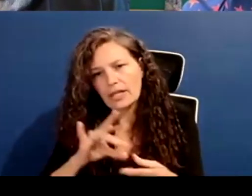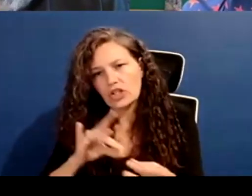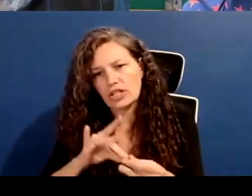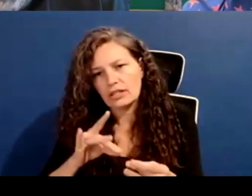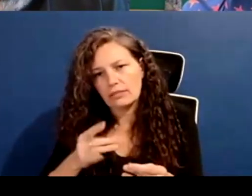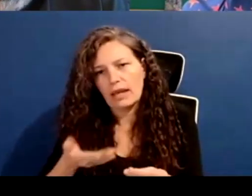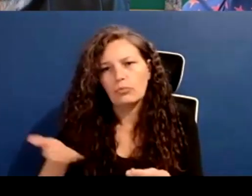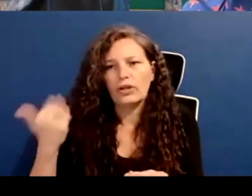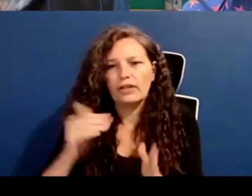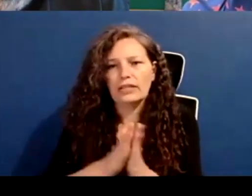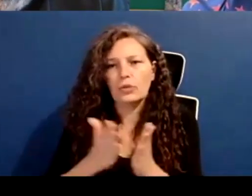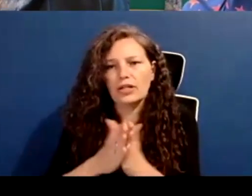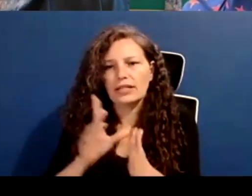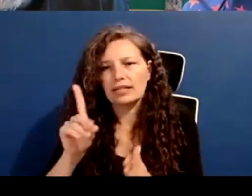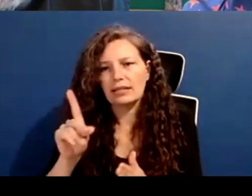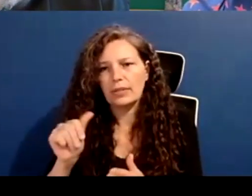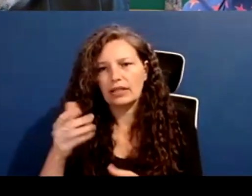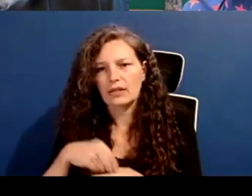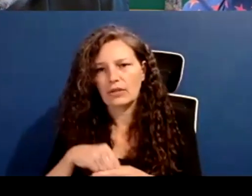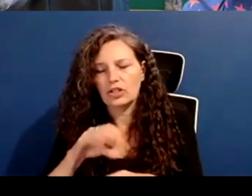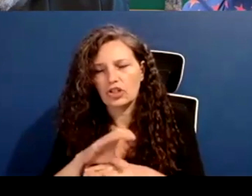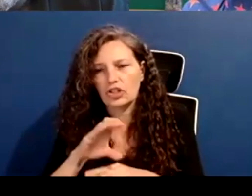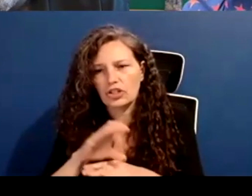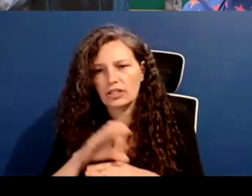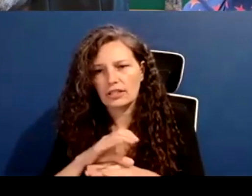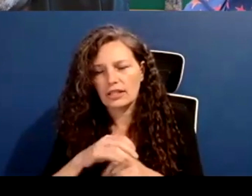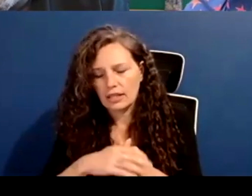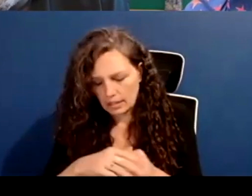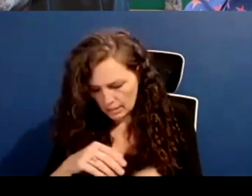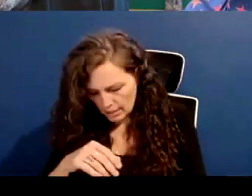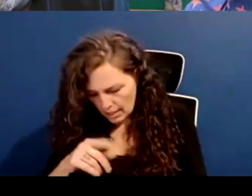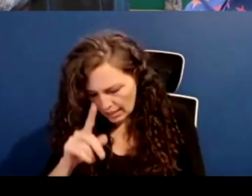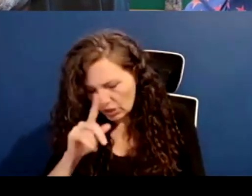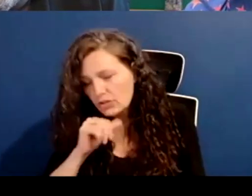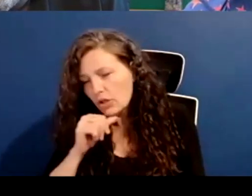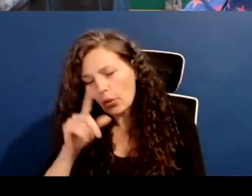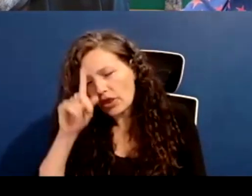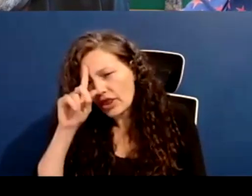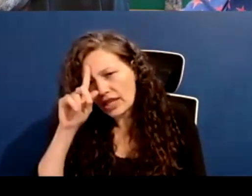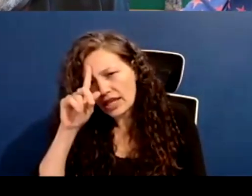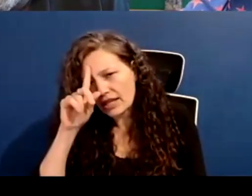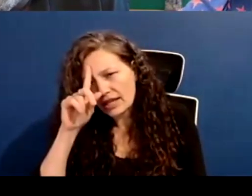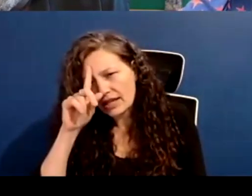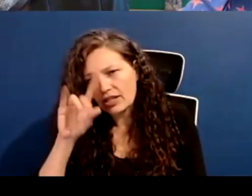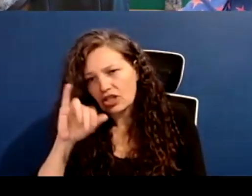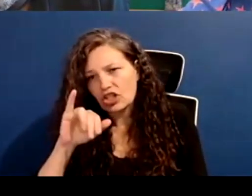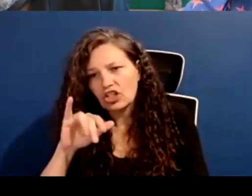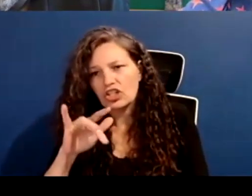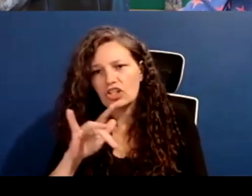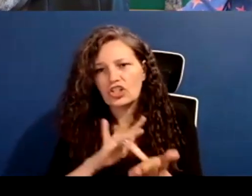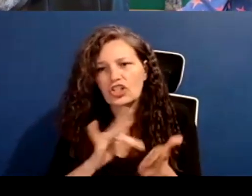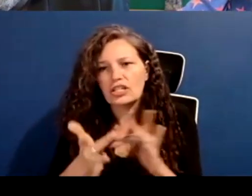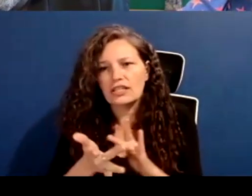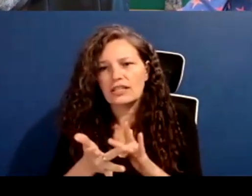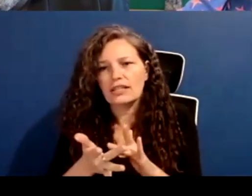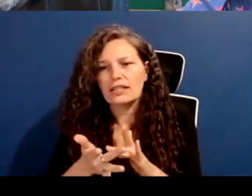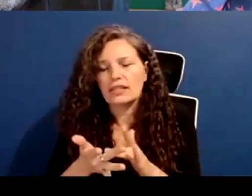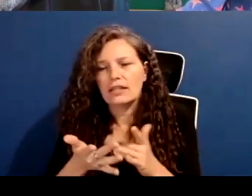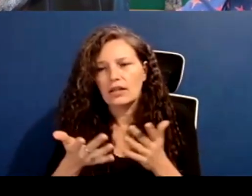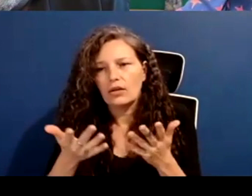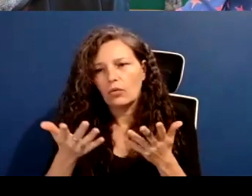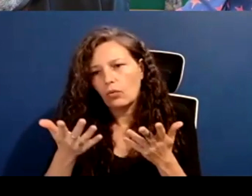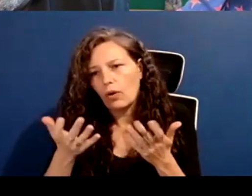I have a quote where I said that I don't think Jesus came to just bring healing to earth; he came to bring heaven to earth, right? And